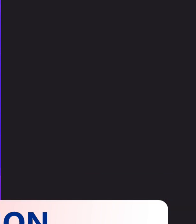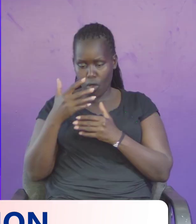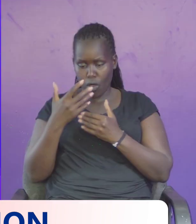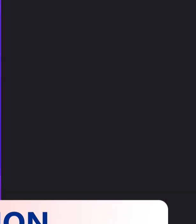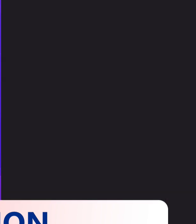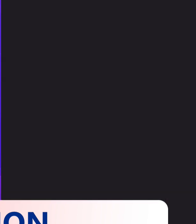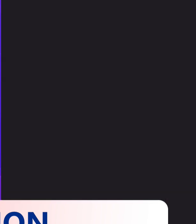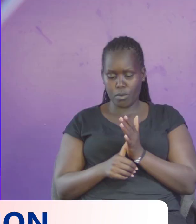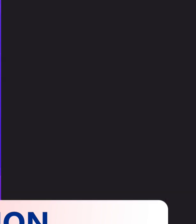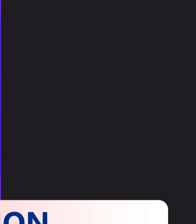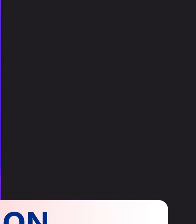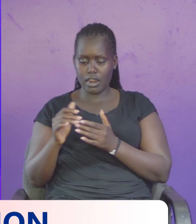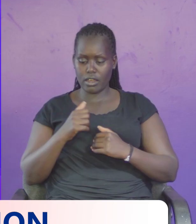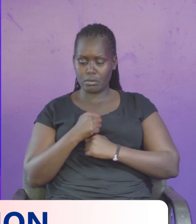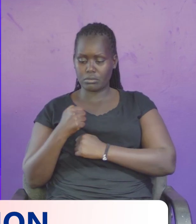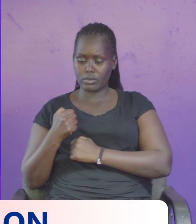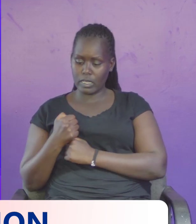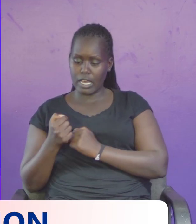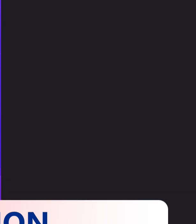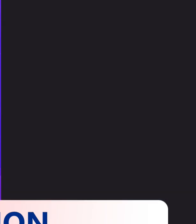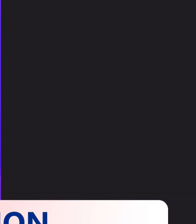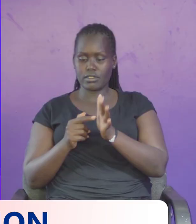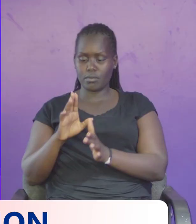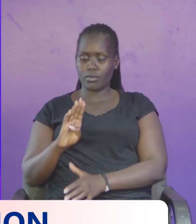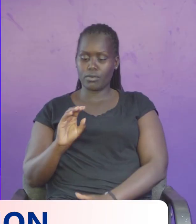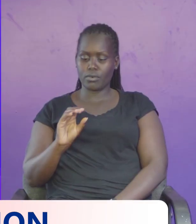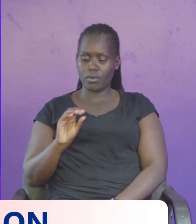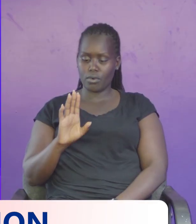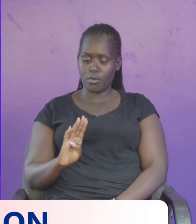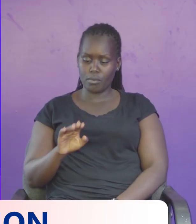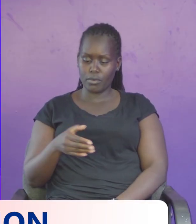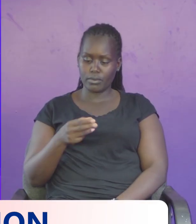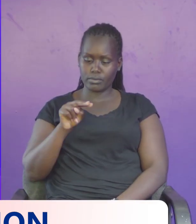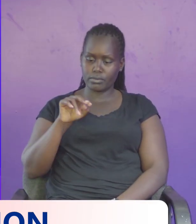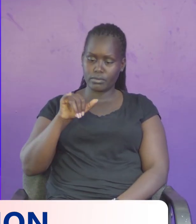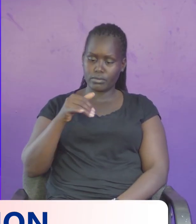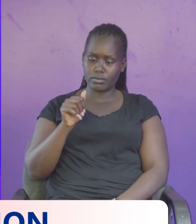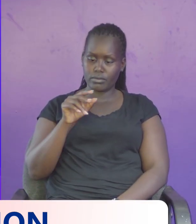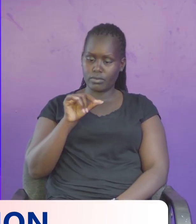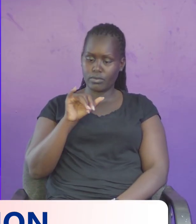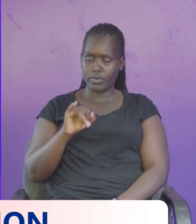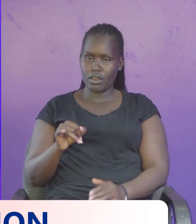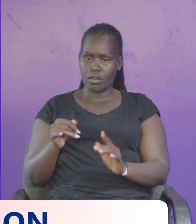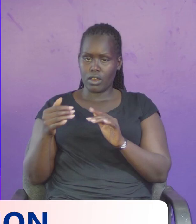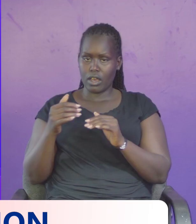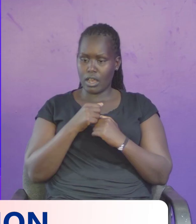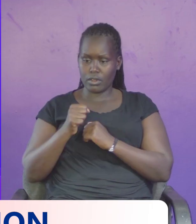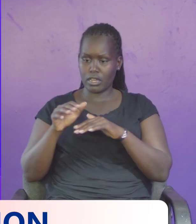Because, for instance, when Bob Njagi was abducted, how many Subarus were